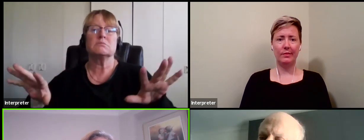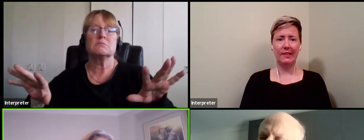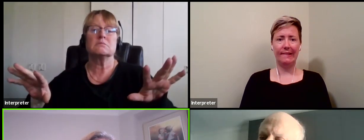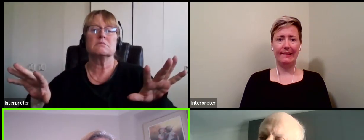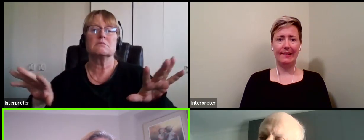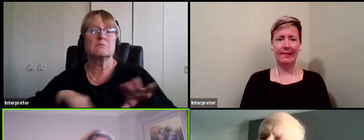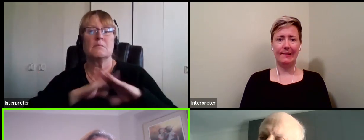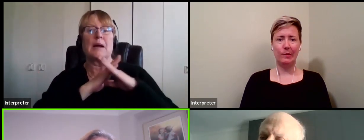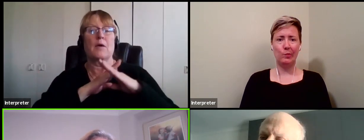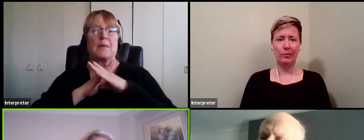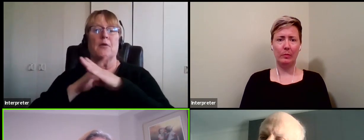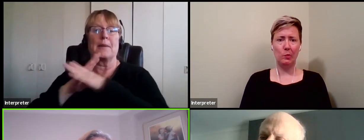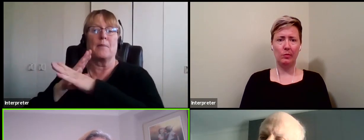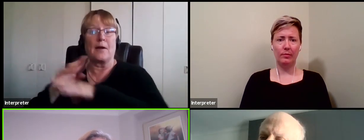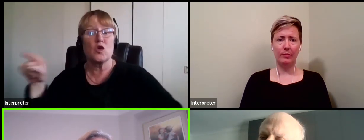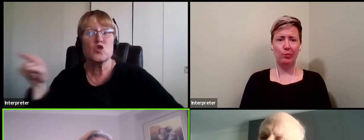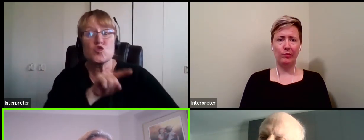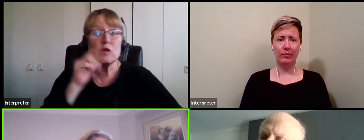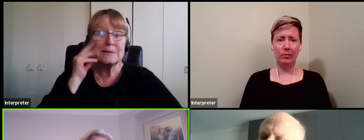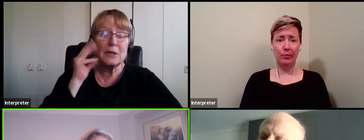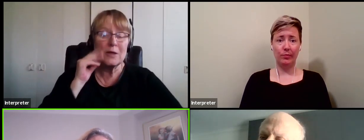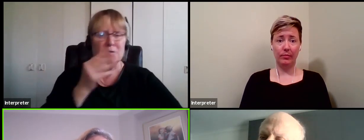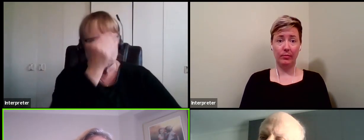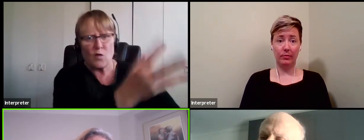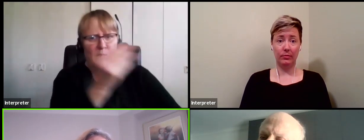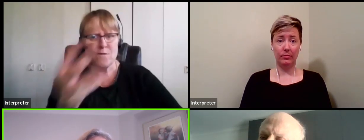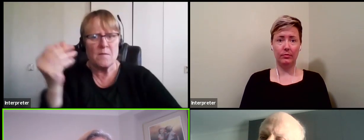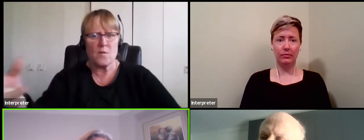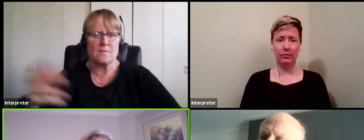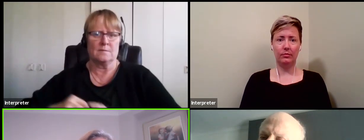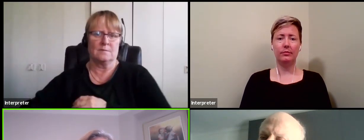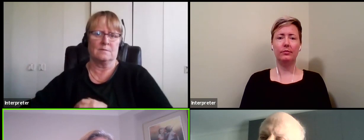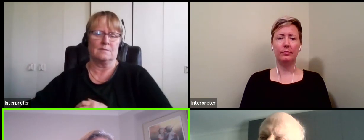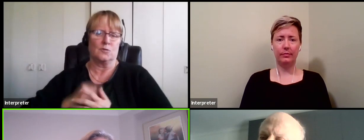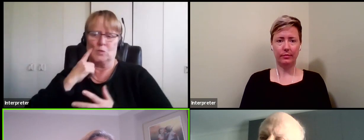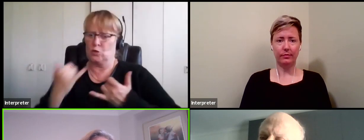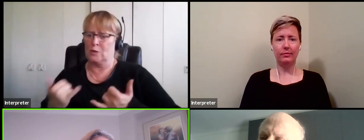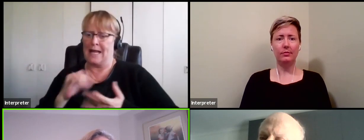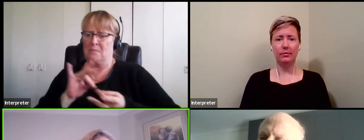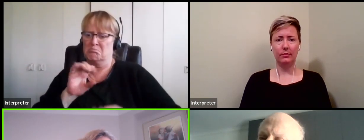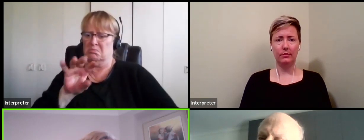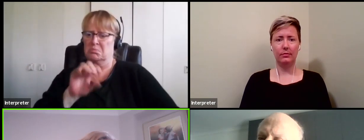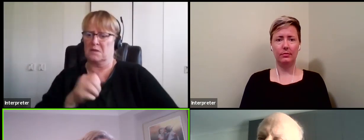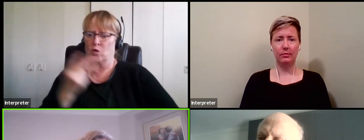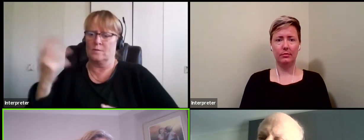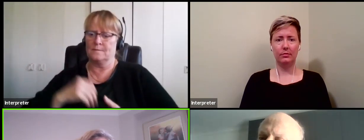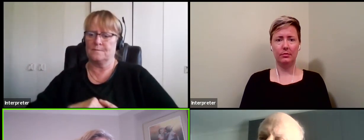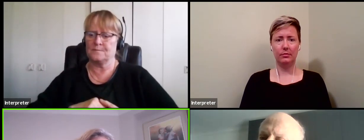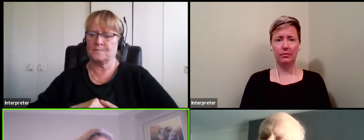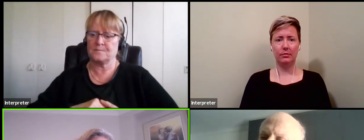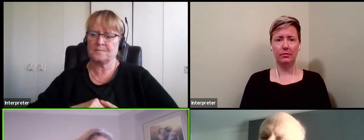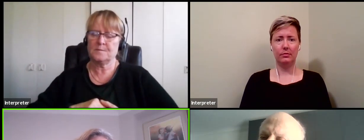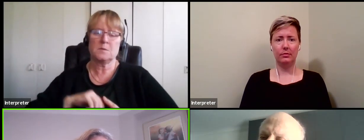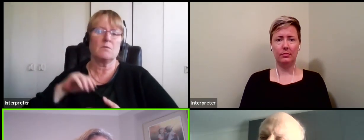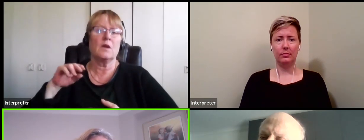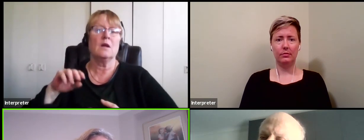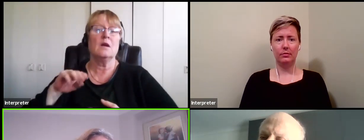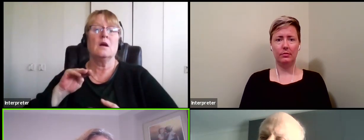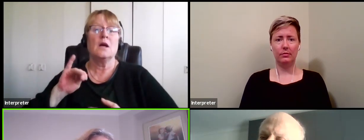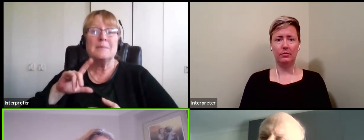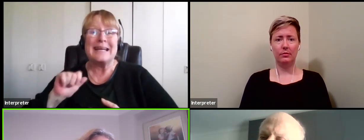barriers you are facing during this crisis, like the ones that we've mentioned today. The media is properly giving tons of coverage to